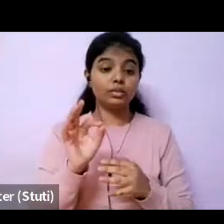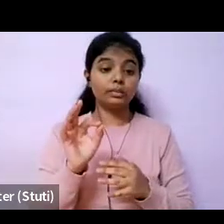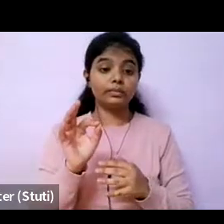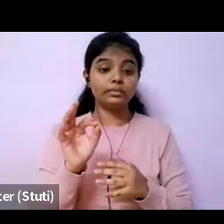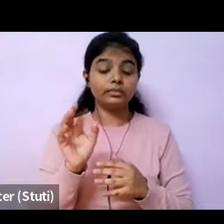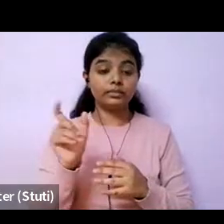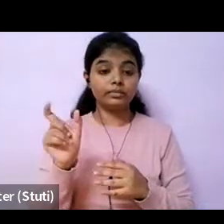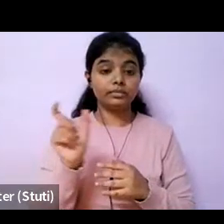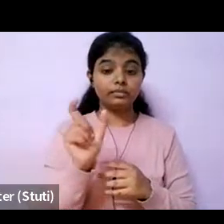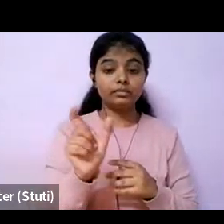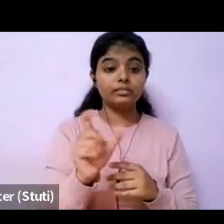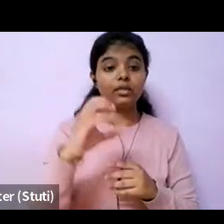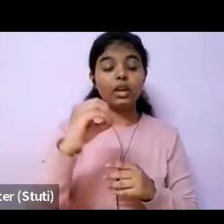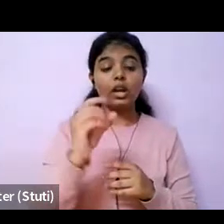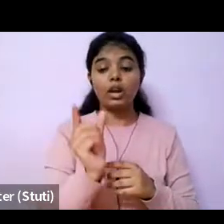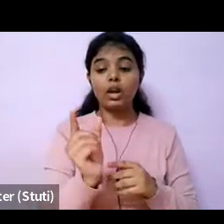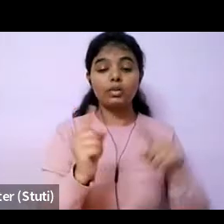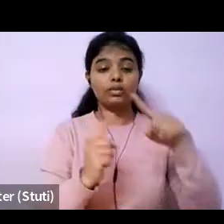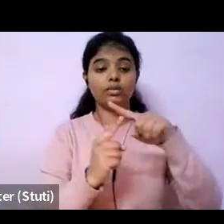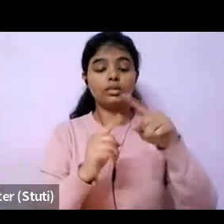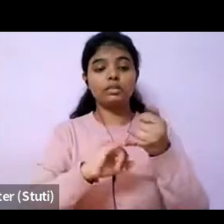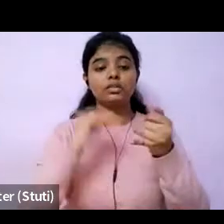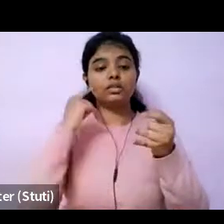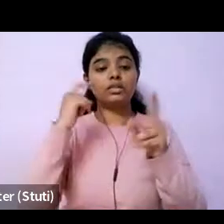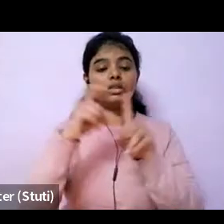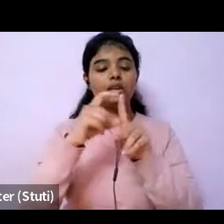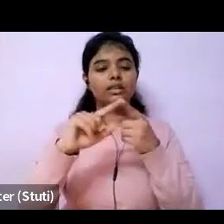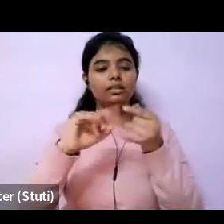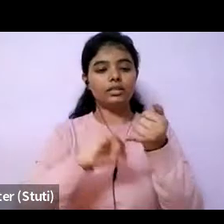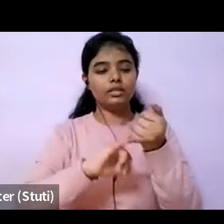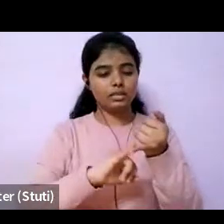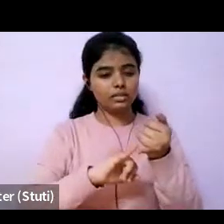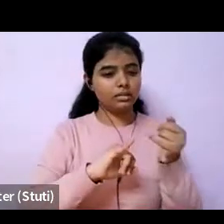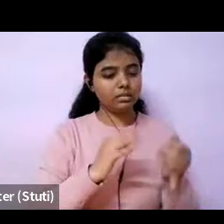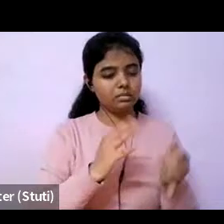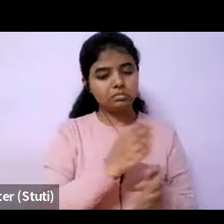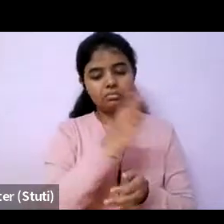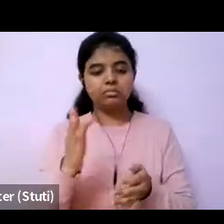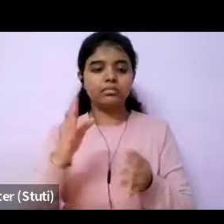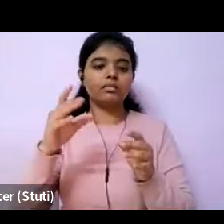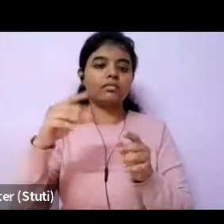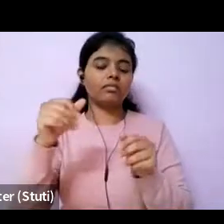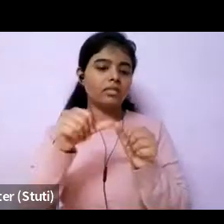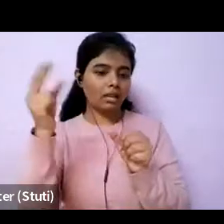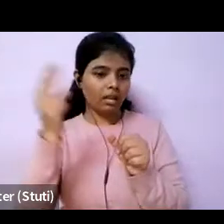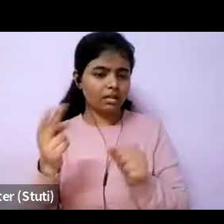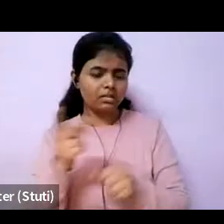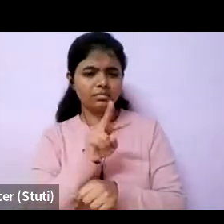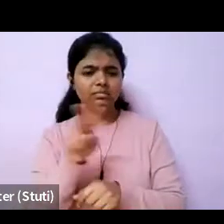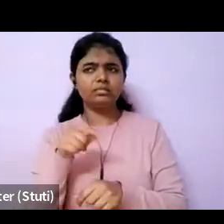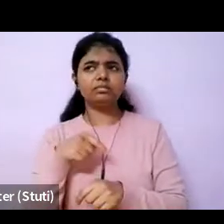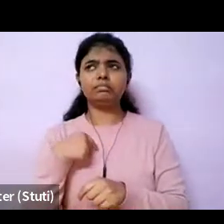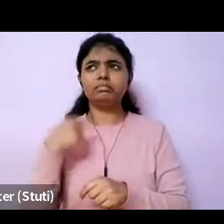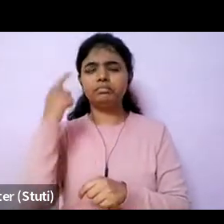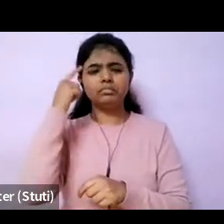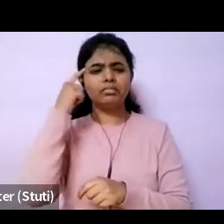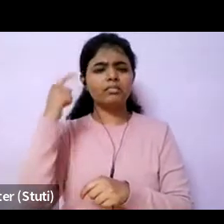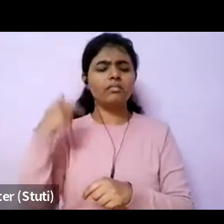term outsider art is it's a sort of a, I thought actually this term